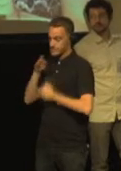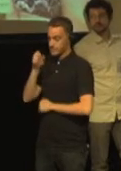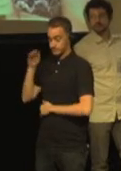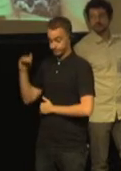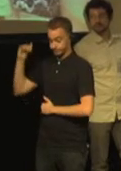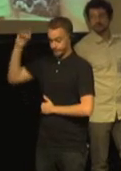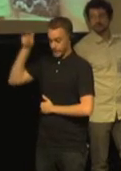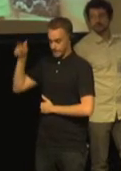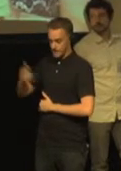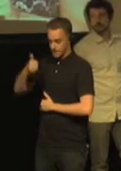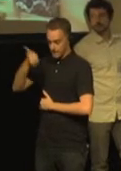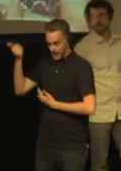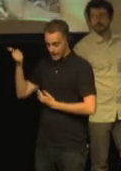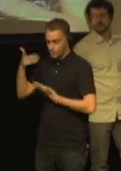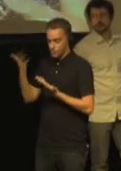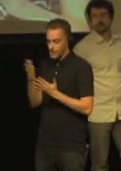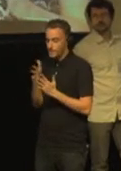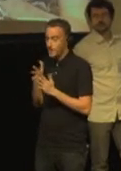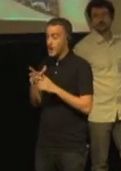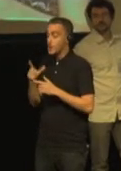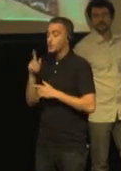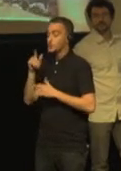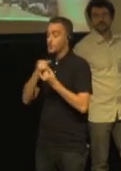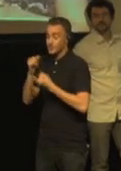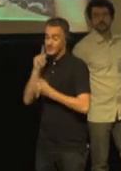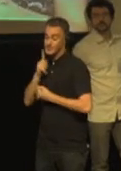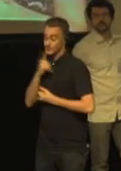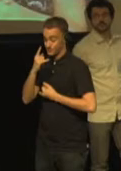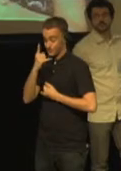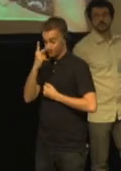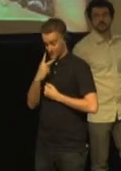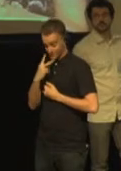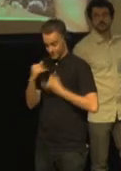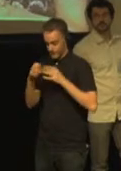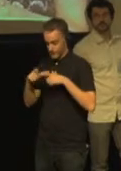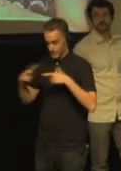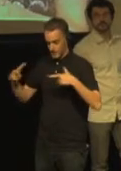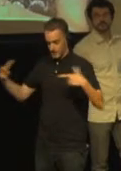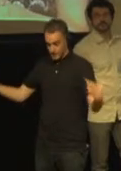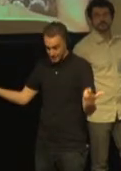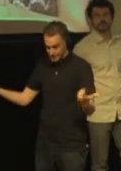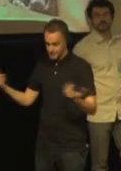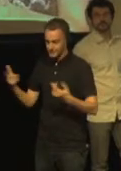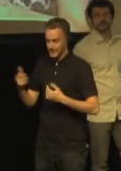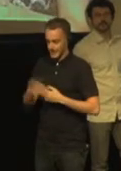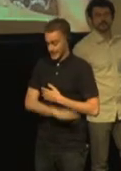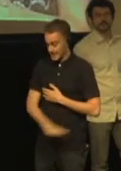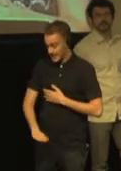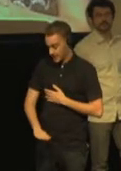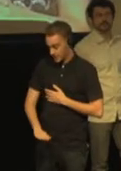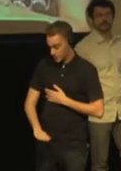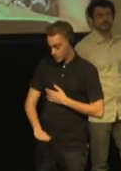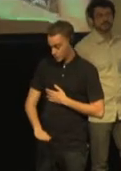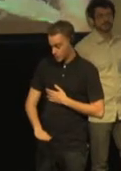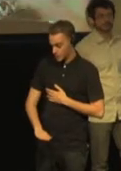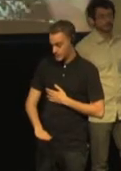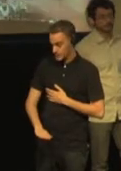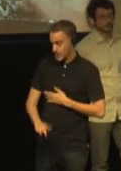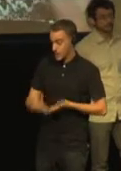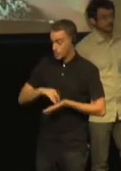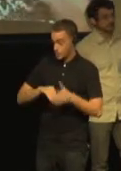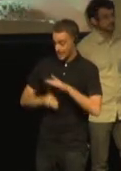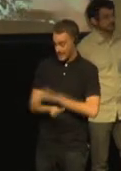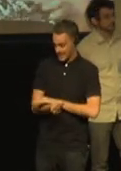increase. And we have more children that are surviving prematurity and surviving childhood illness. And all of this,